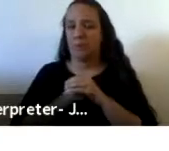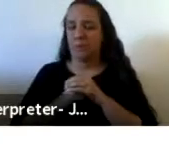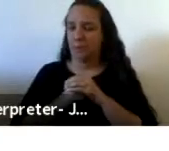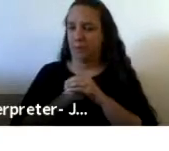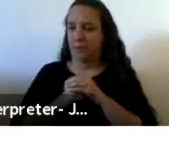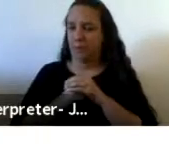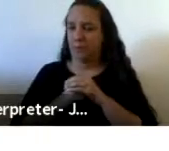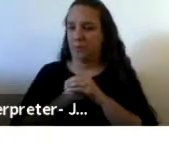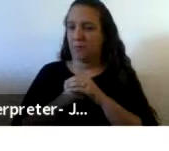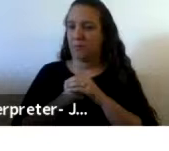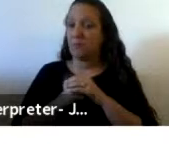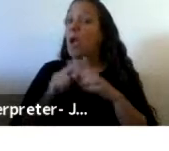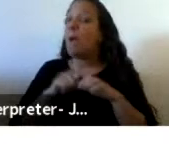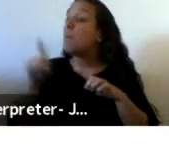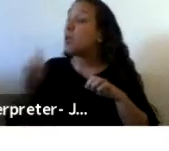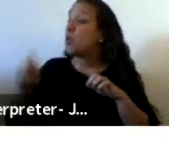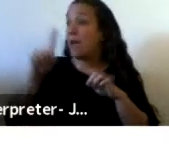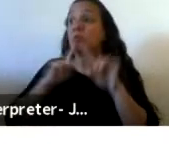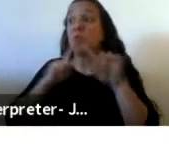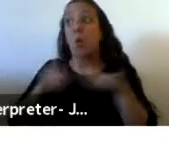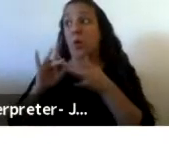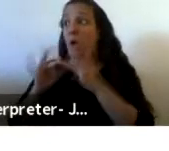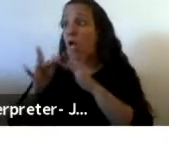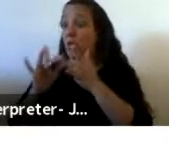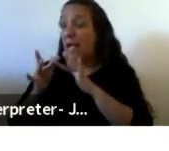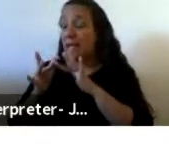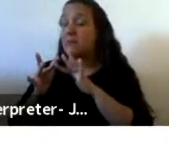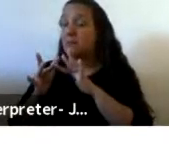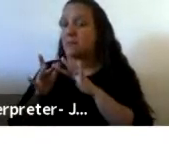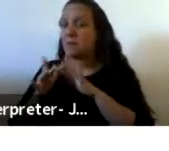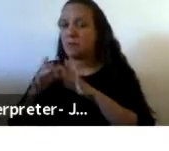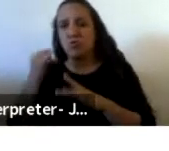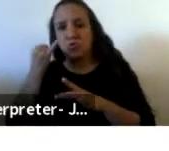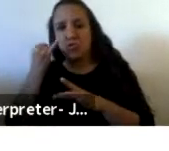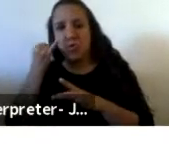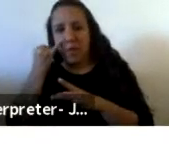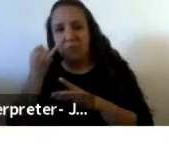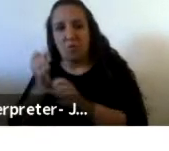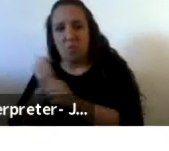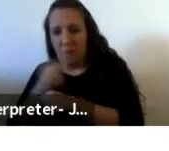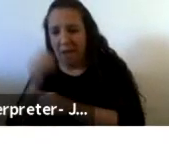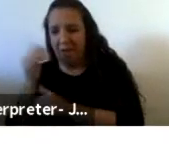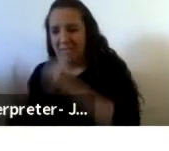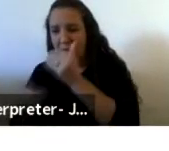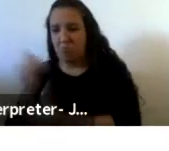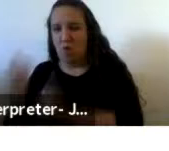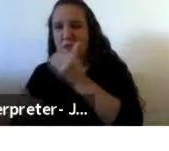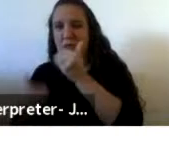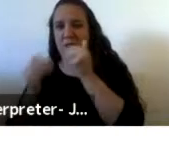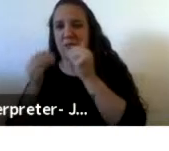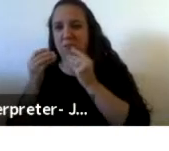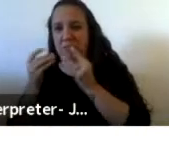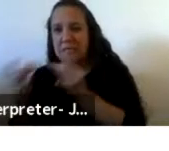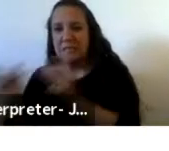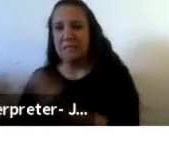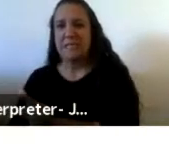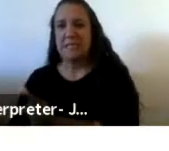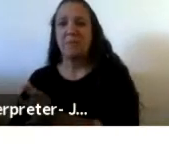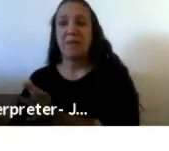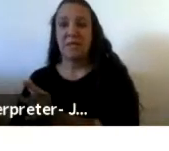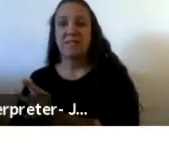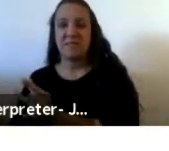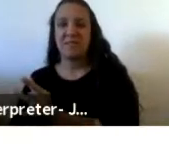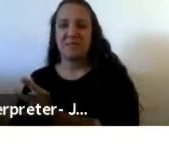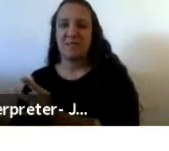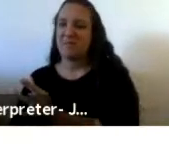have to order online. So if you make the process for people that's seamless, whether once again, e-commerce or brick and mortar,